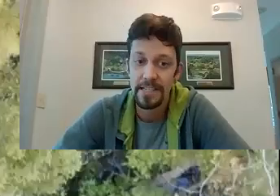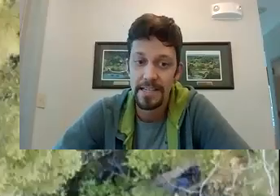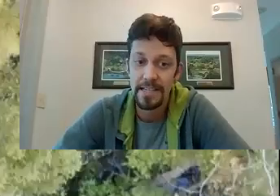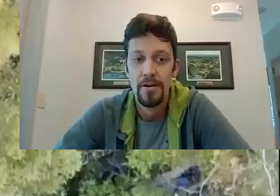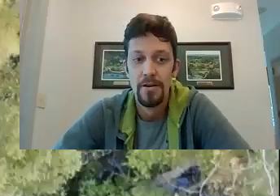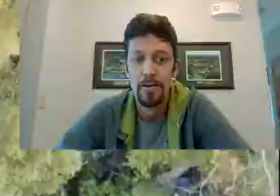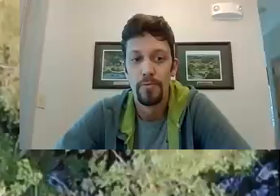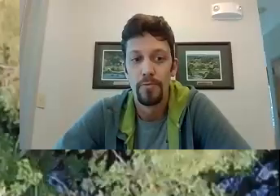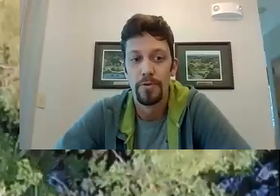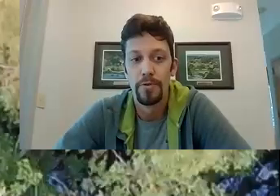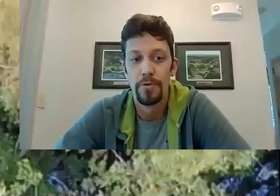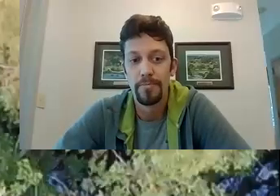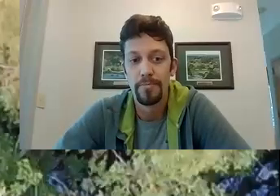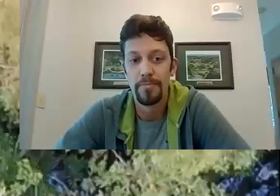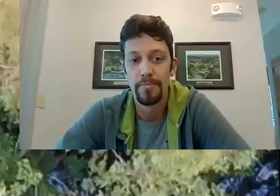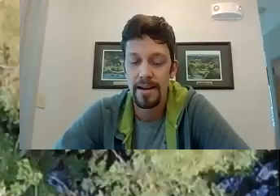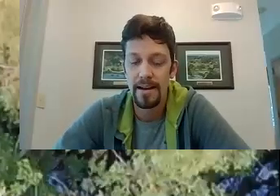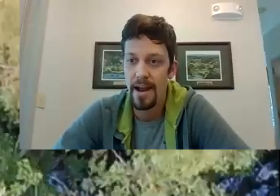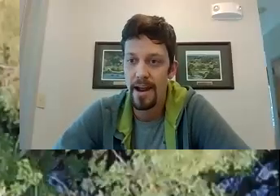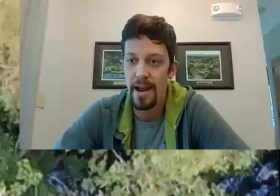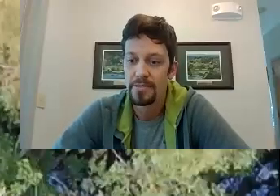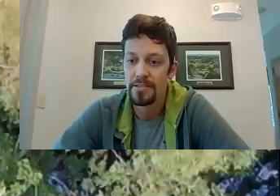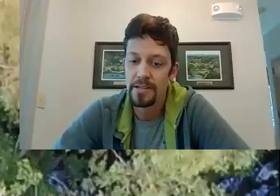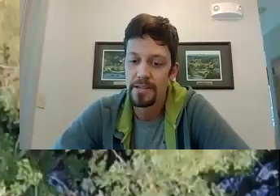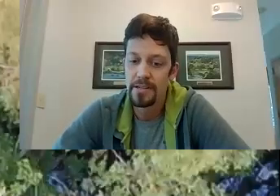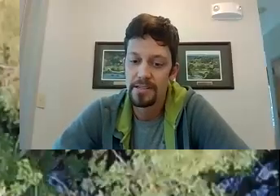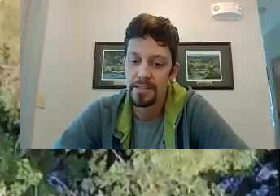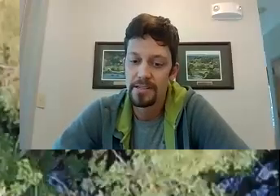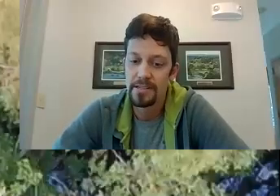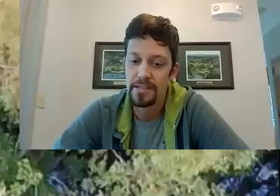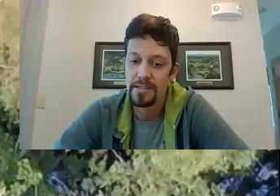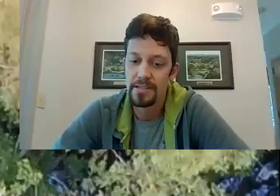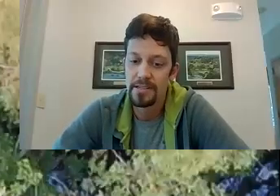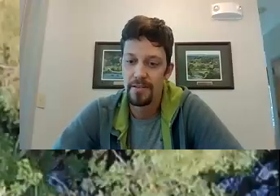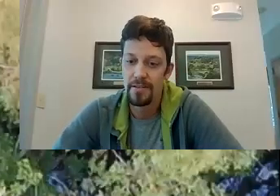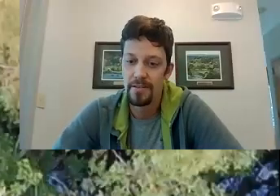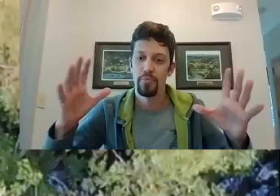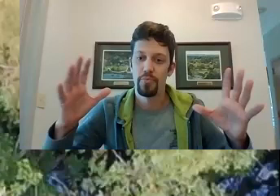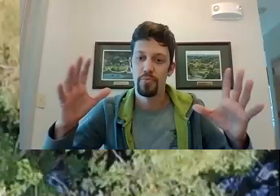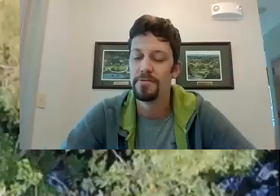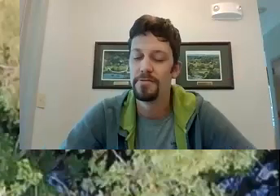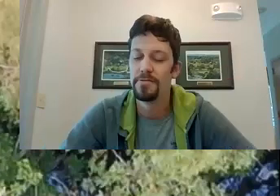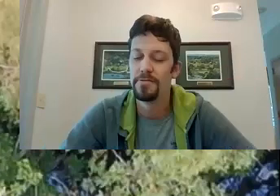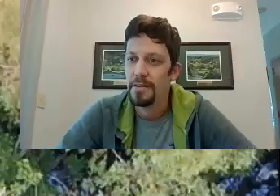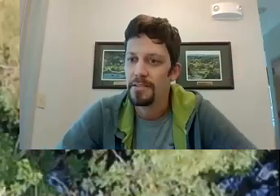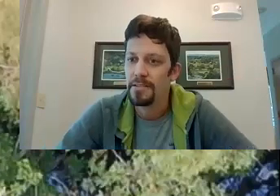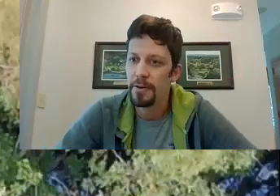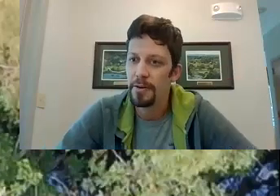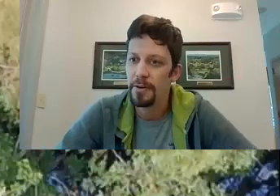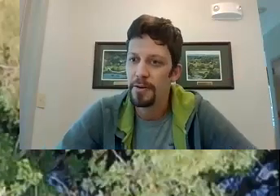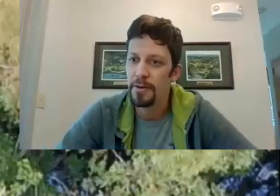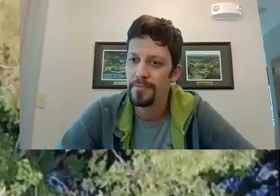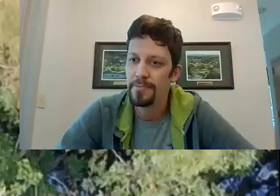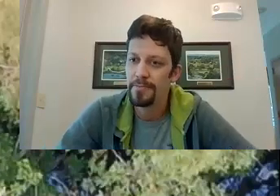seasonally, where different plants and animals thrive. So it's, it's a very broad term, and we'll get into some